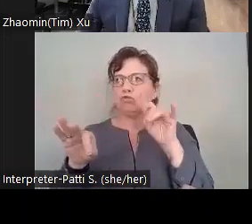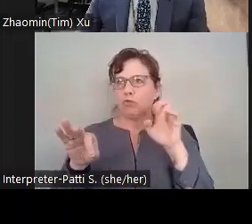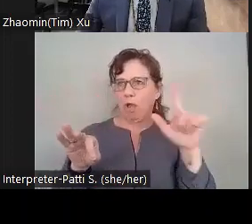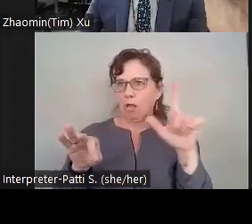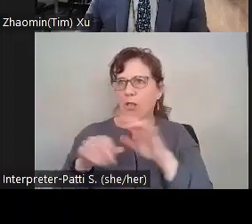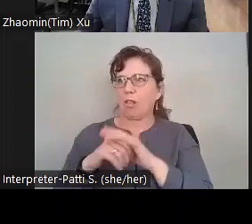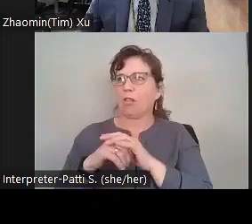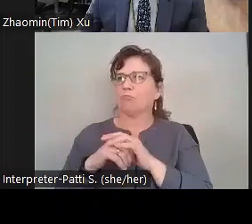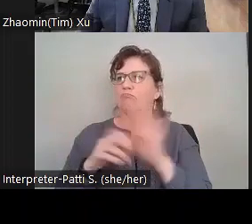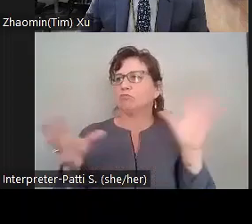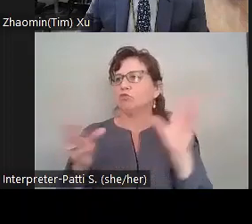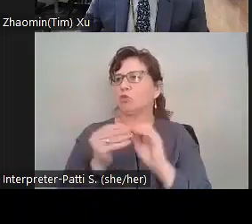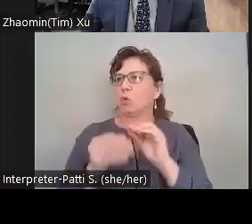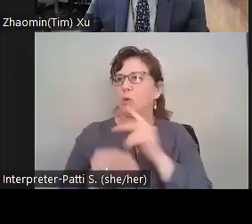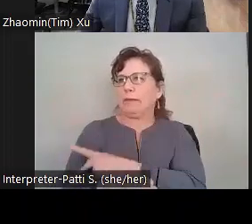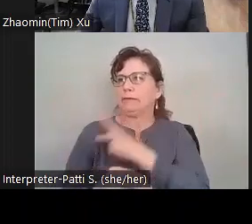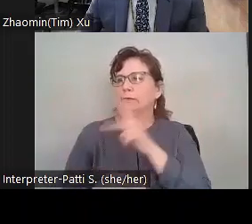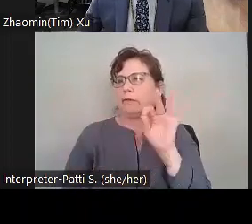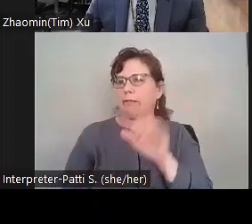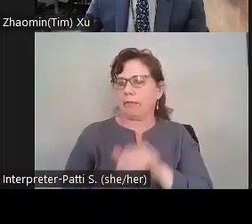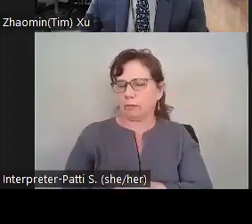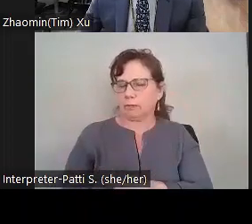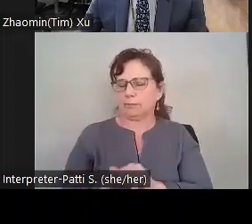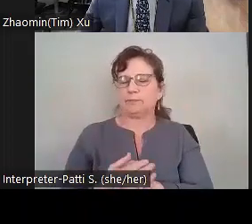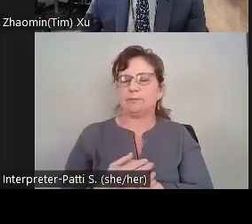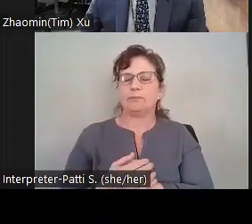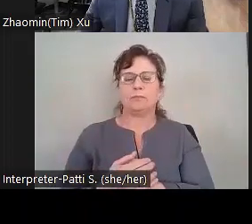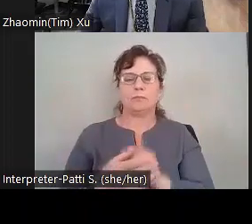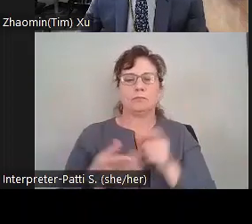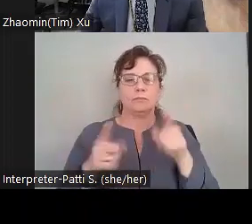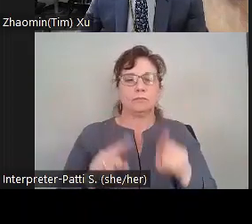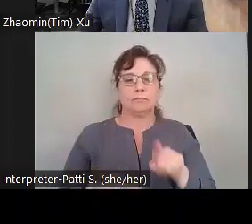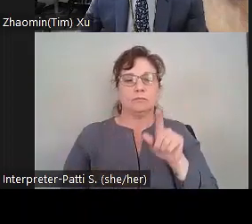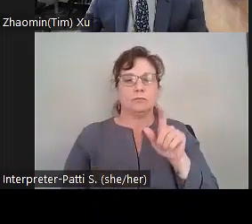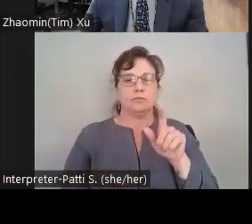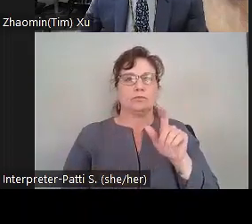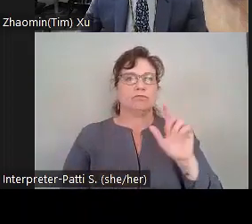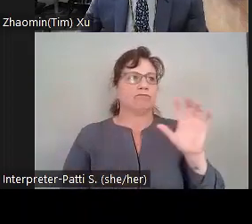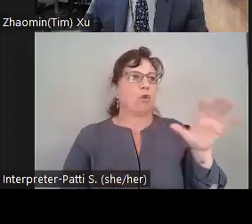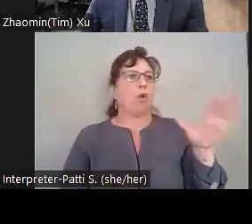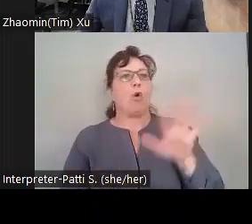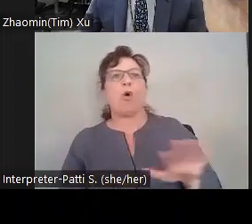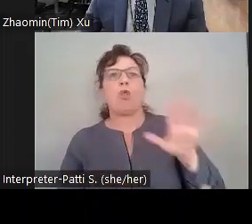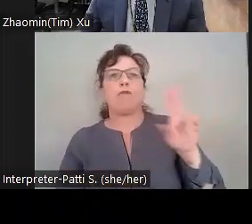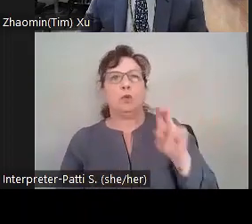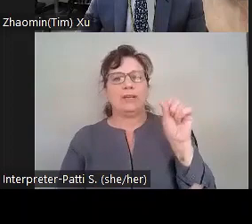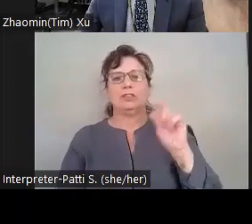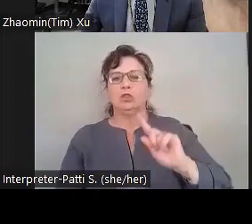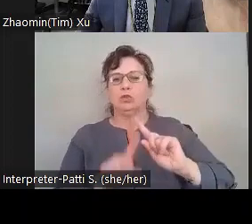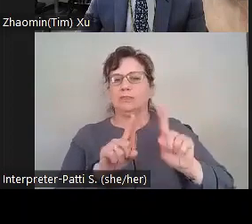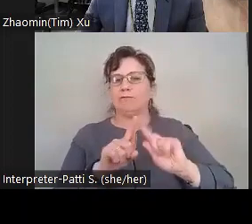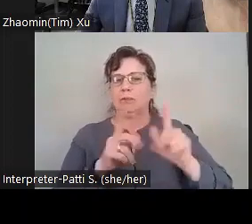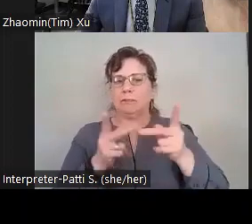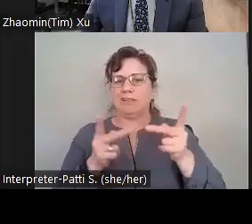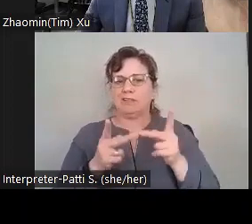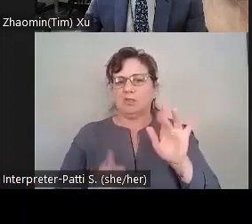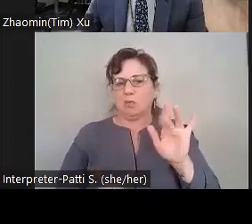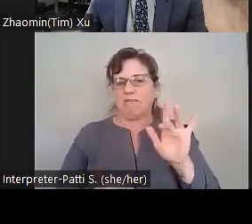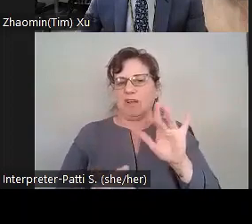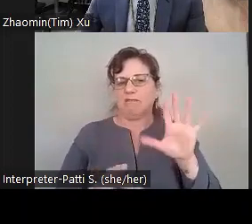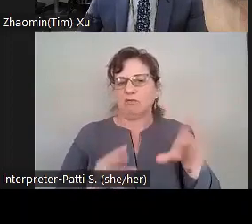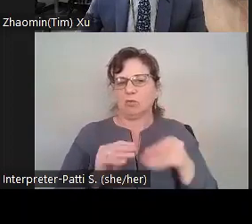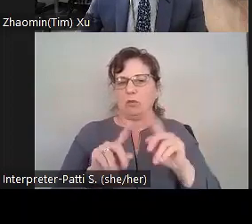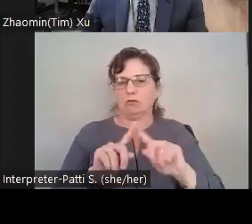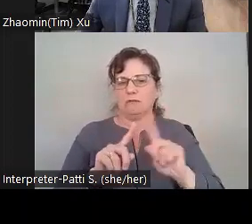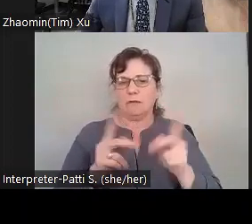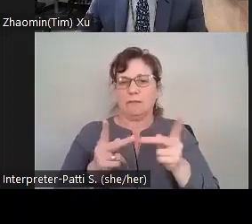just about 9,000 patients. And this was done at 25 different sites across the US in HIV positive men